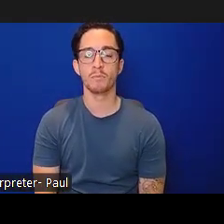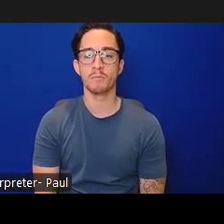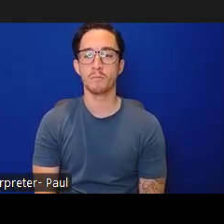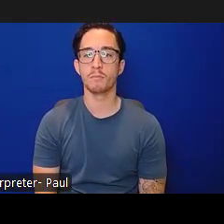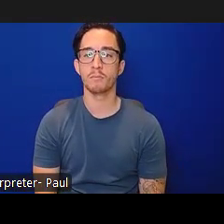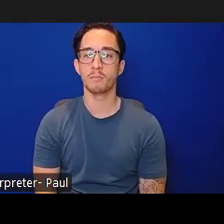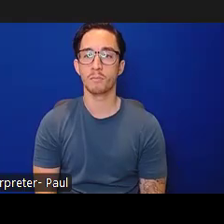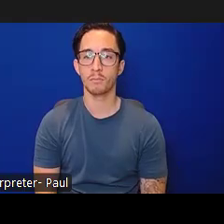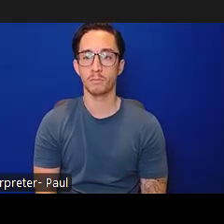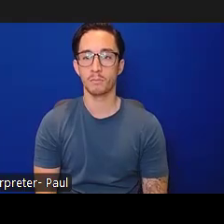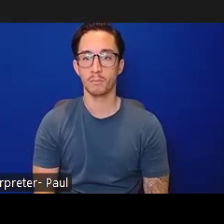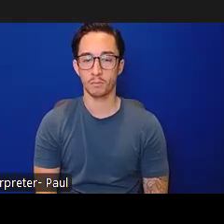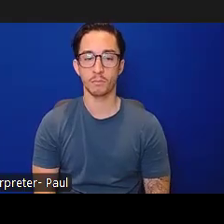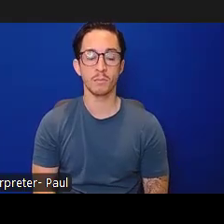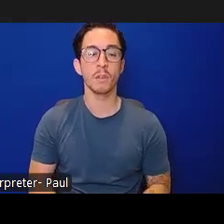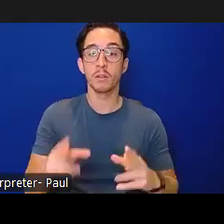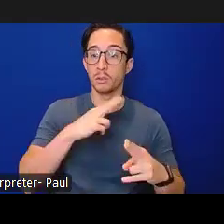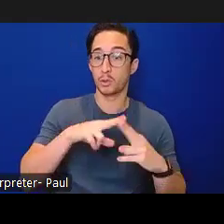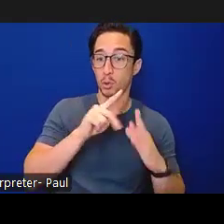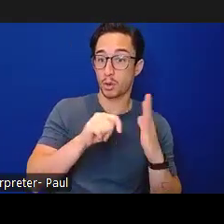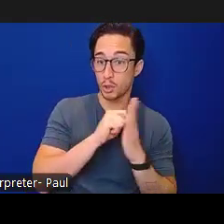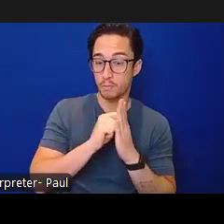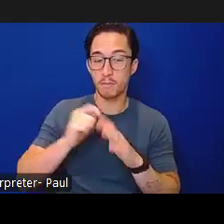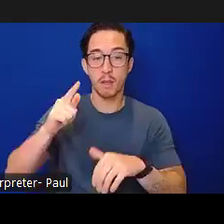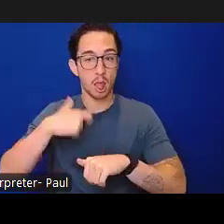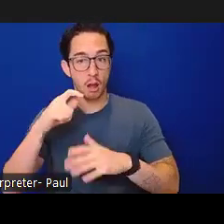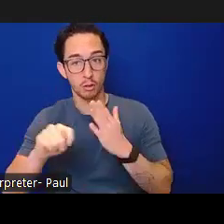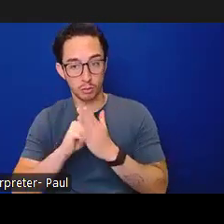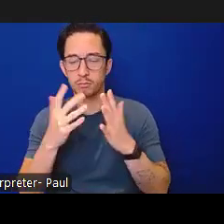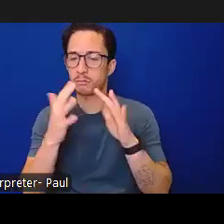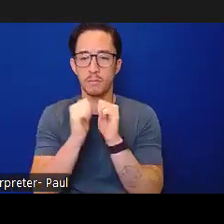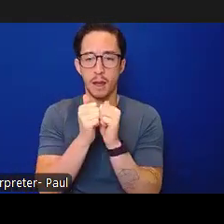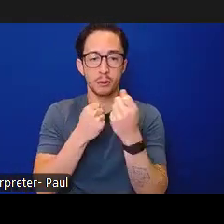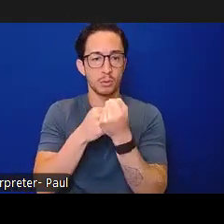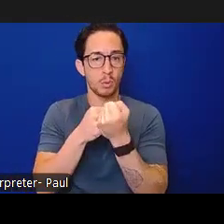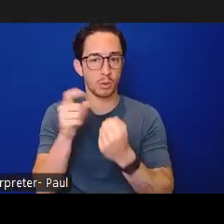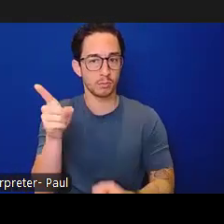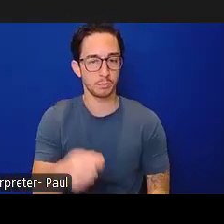I want you to think both short term and long term. How would you support her?